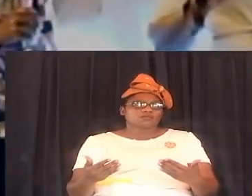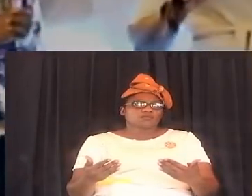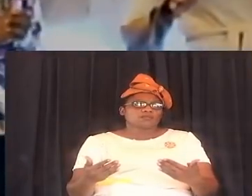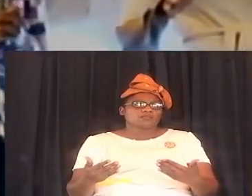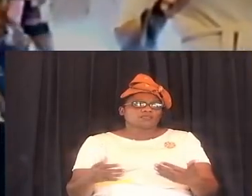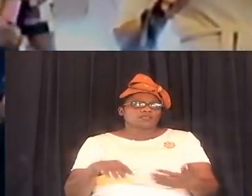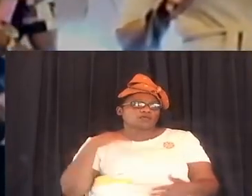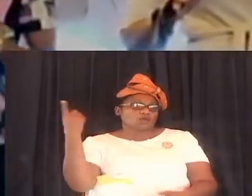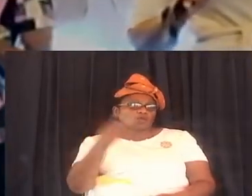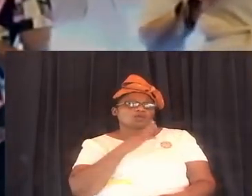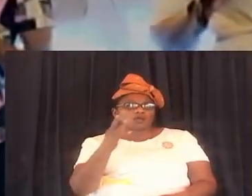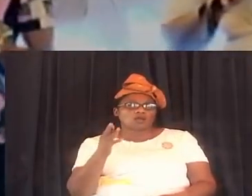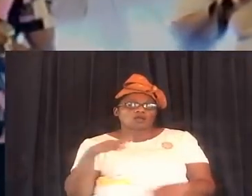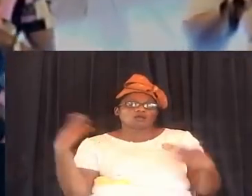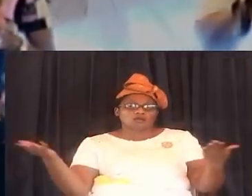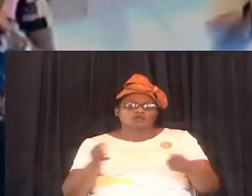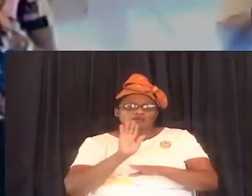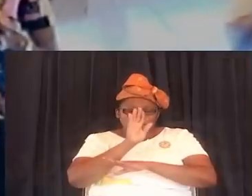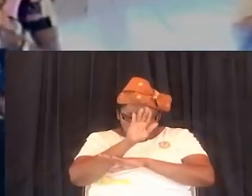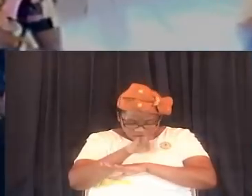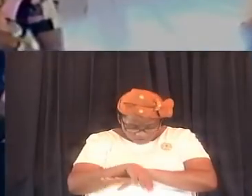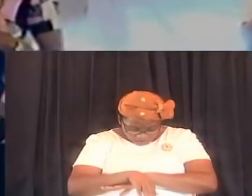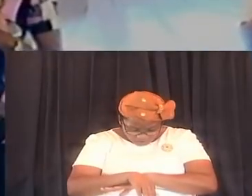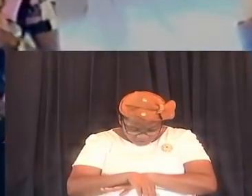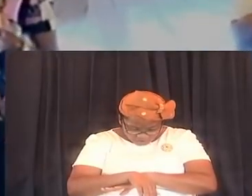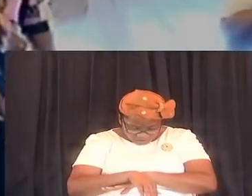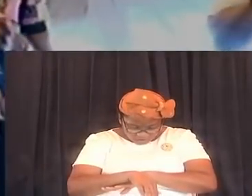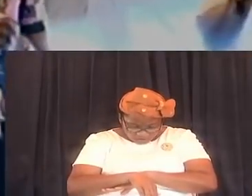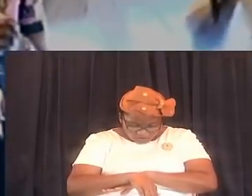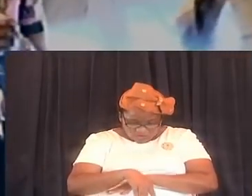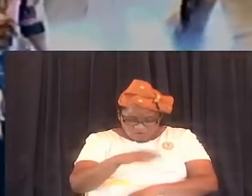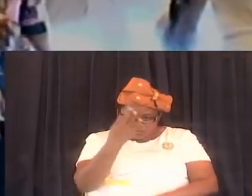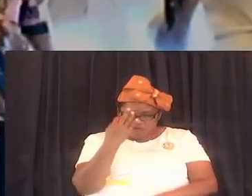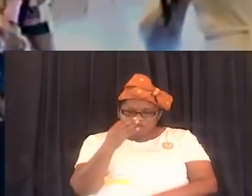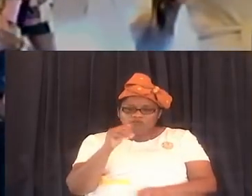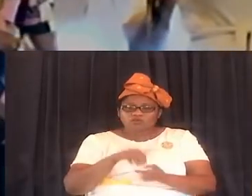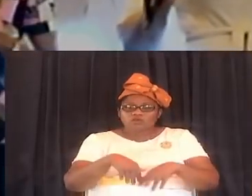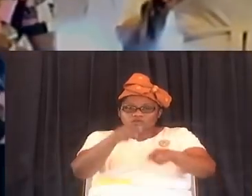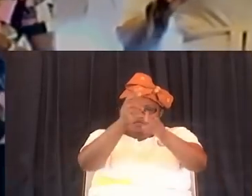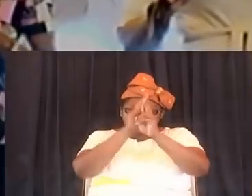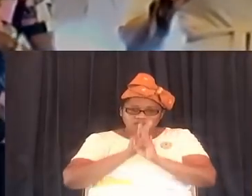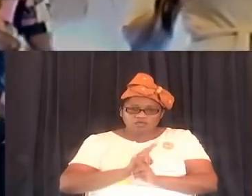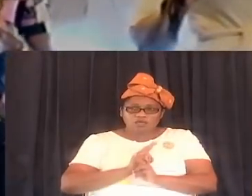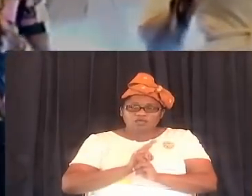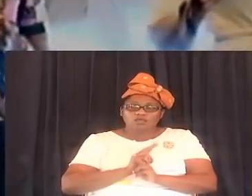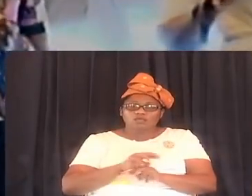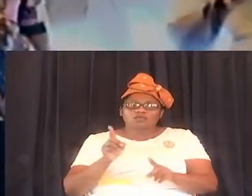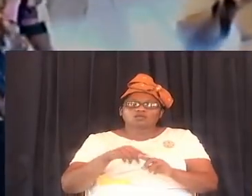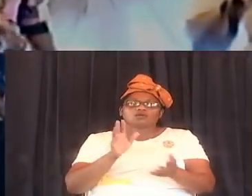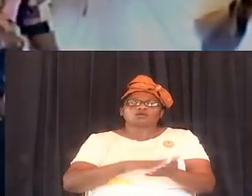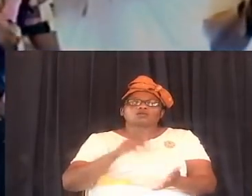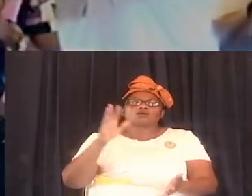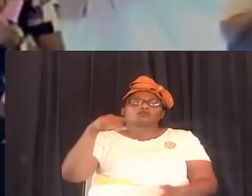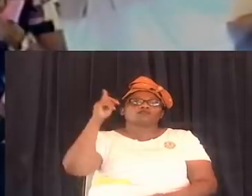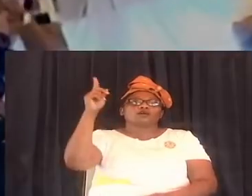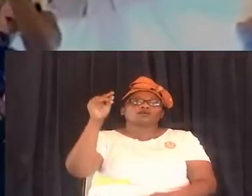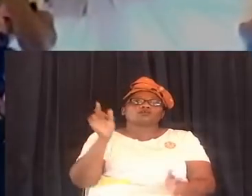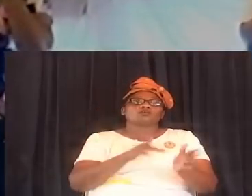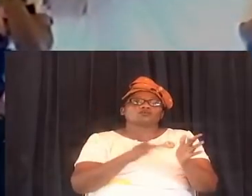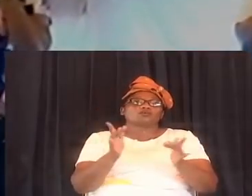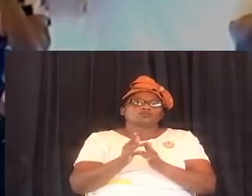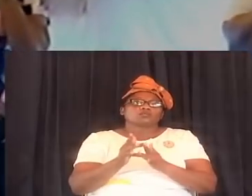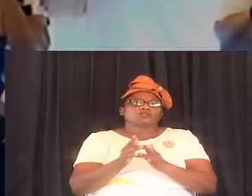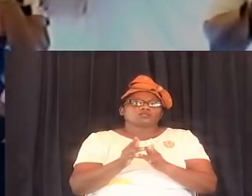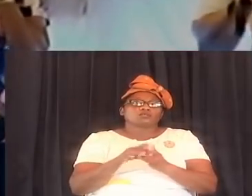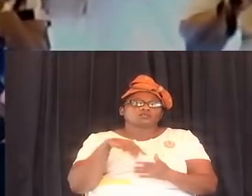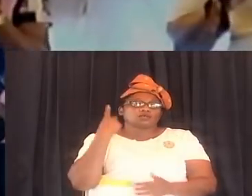bow before you in honor, bow in respect, bow to glorify you, Jesus. And we're just saying,